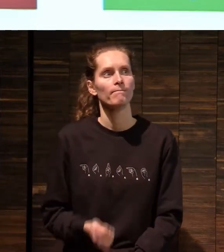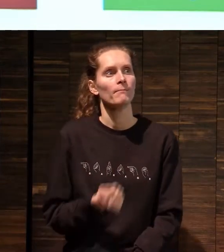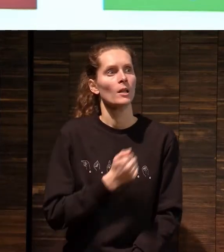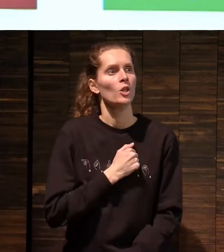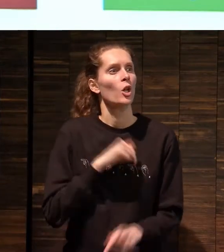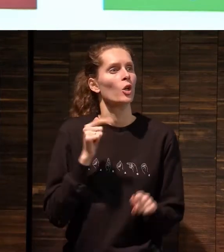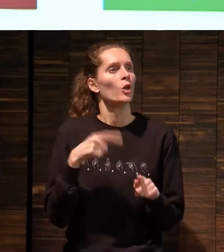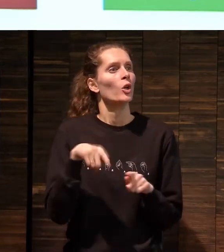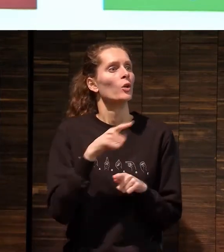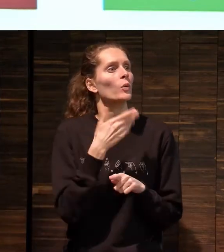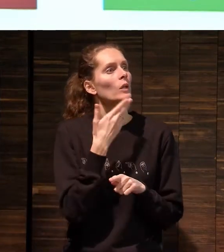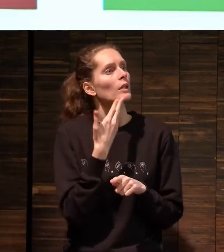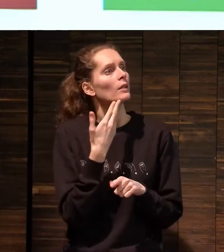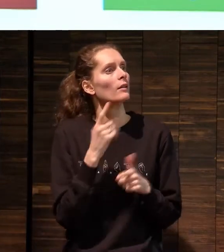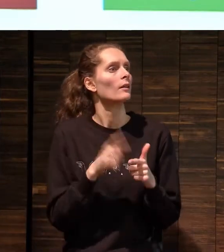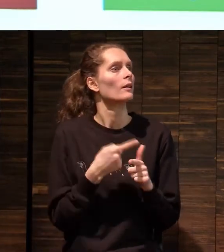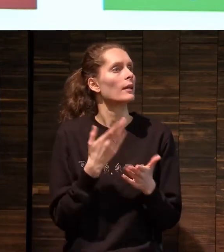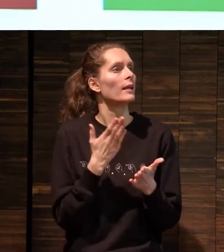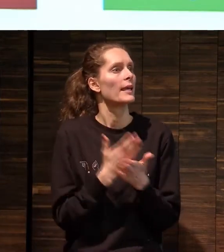that limitation?